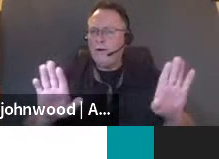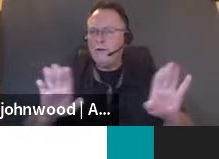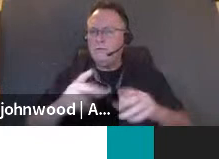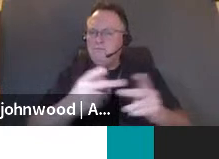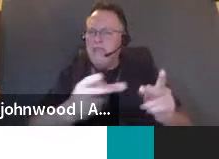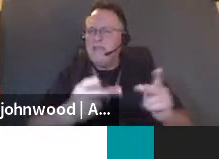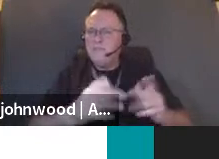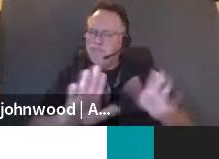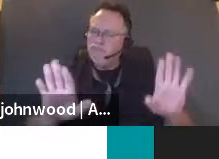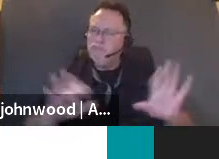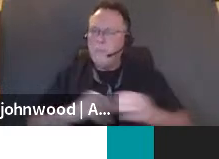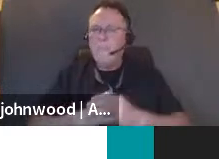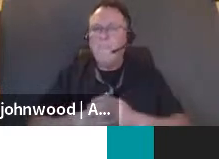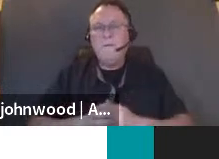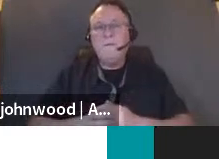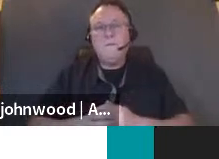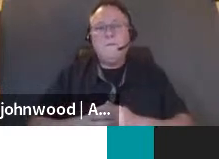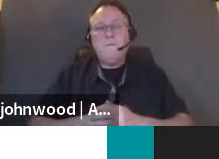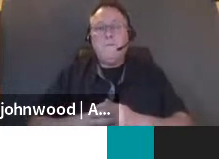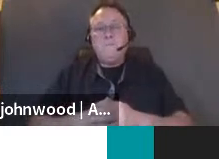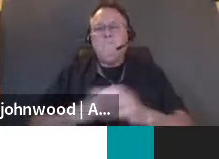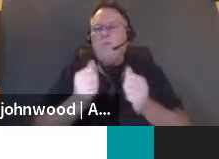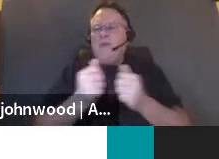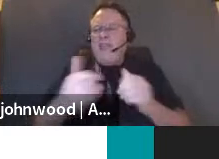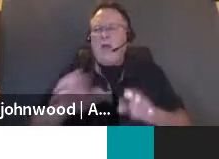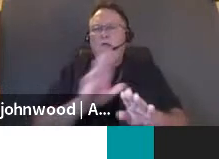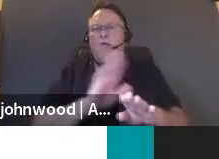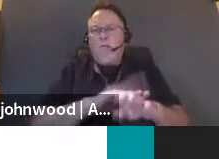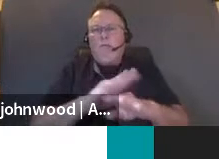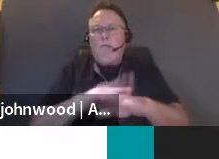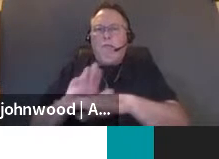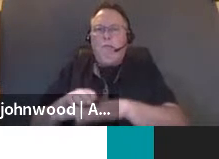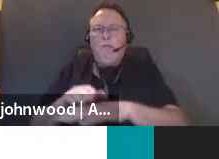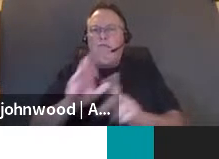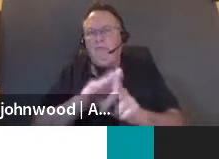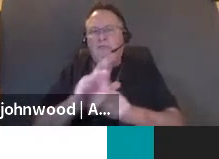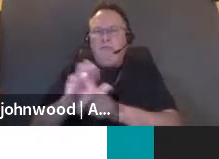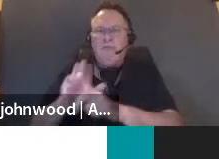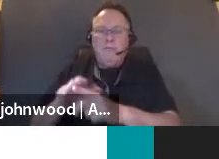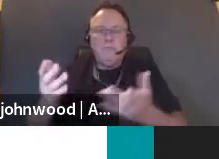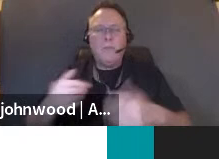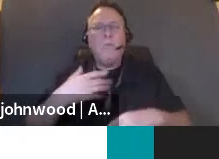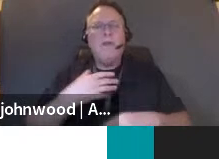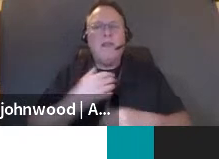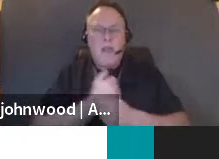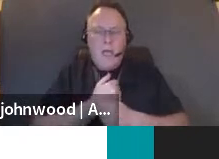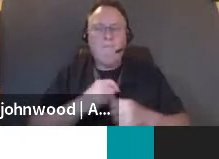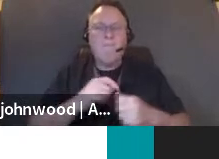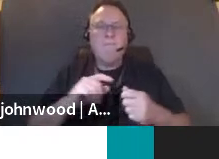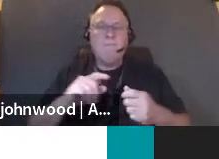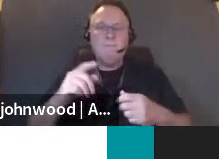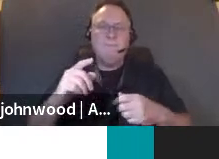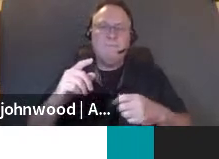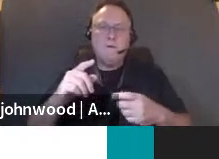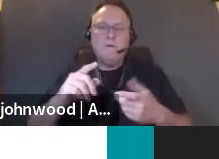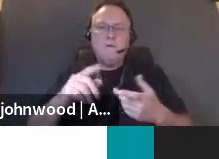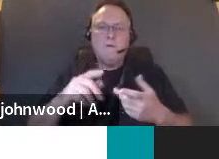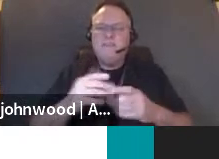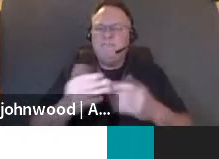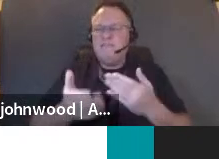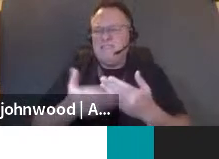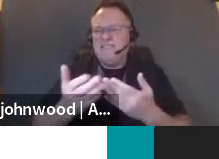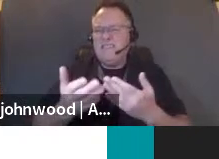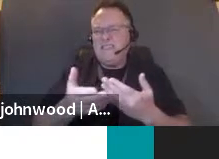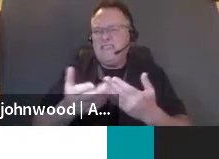So without calling on people, we would love, because this is a little easier than, what principles did we